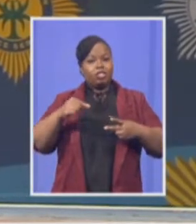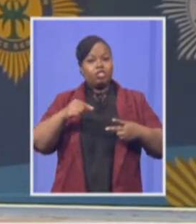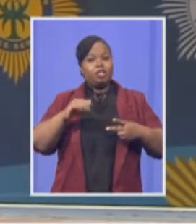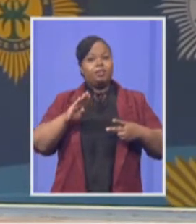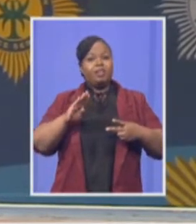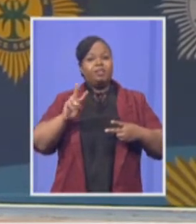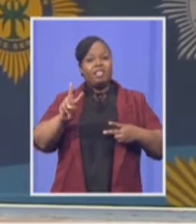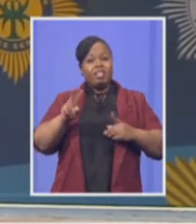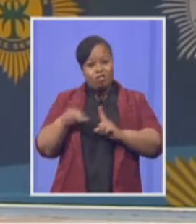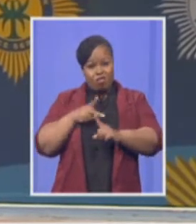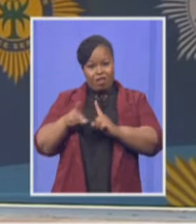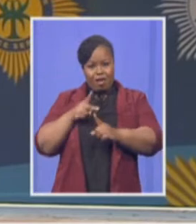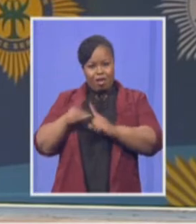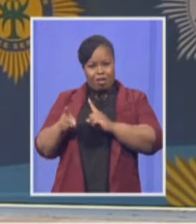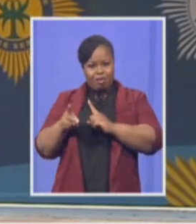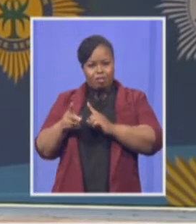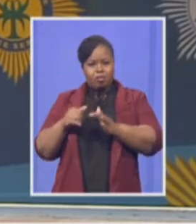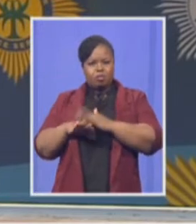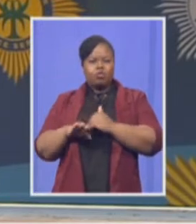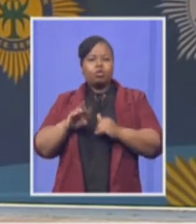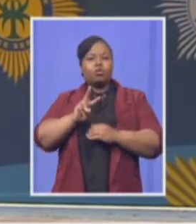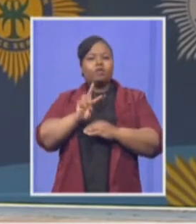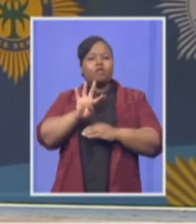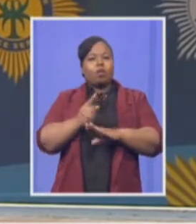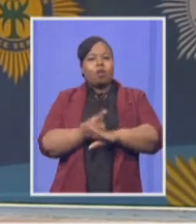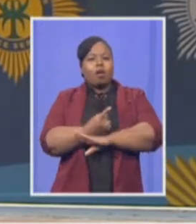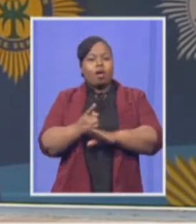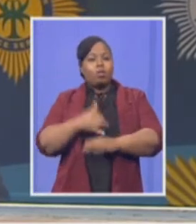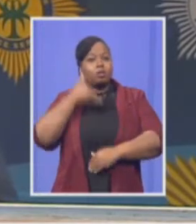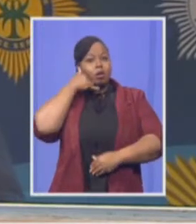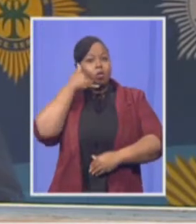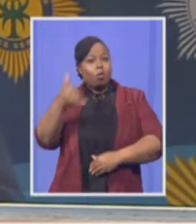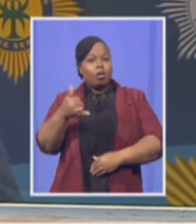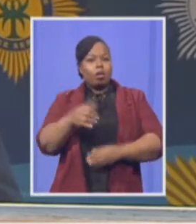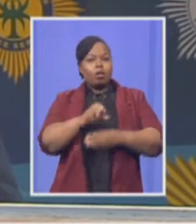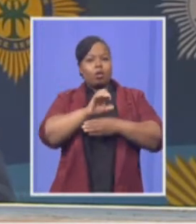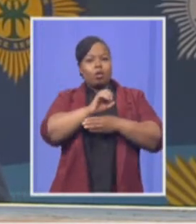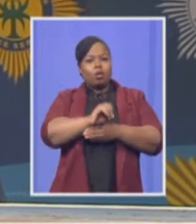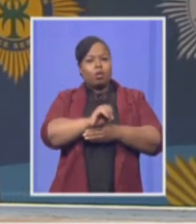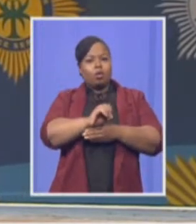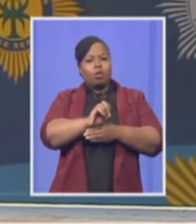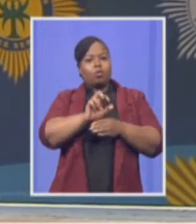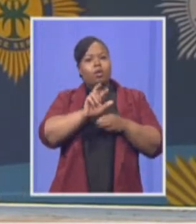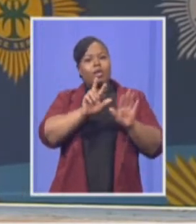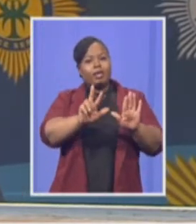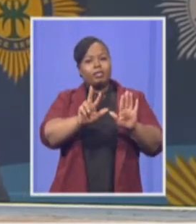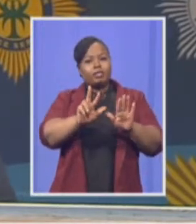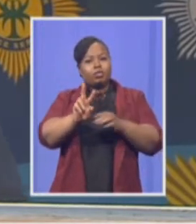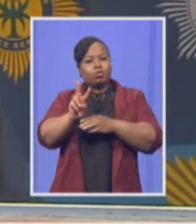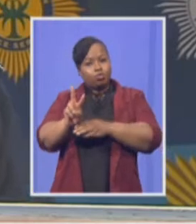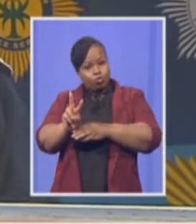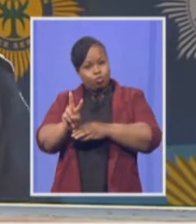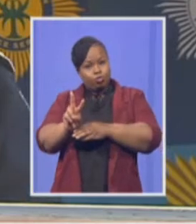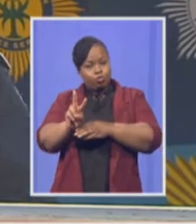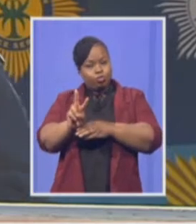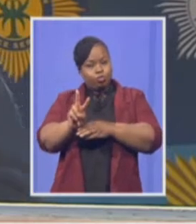related matters, our 24-hour line is 082